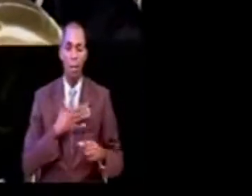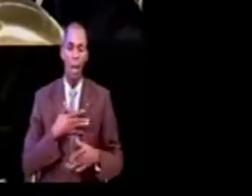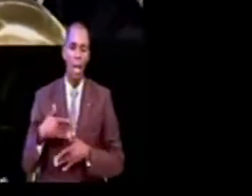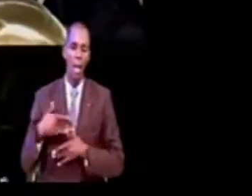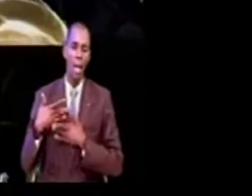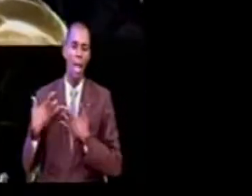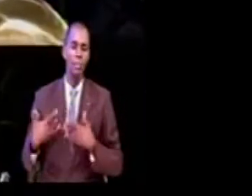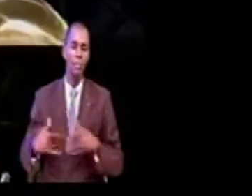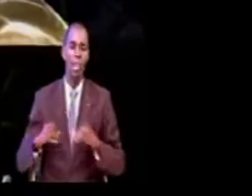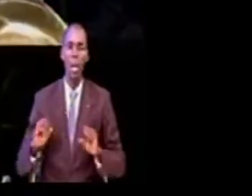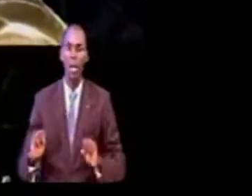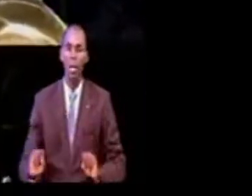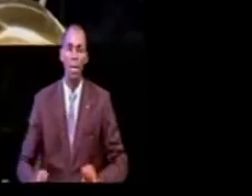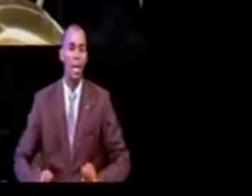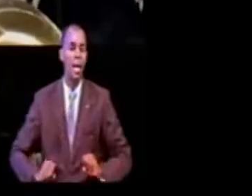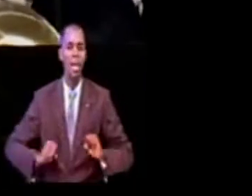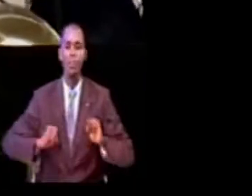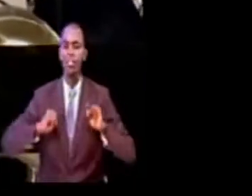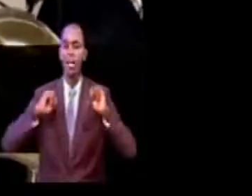christ jesus